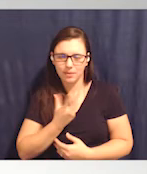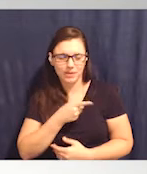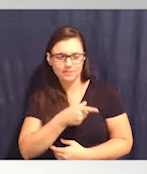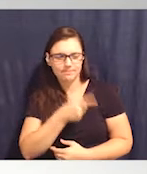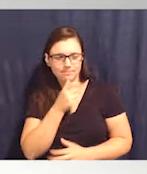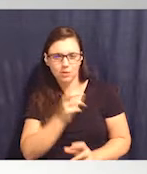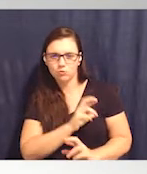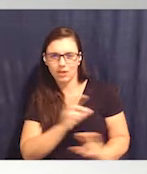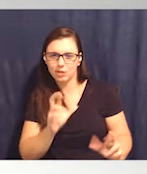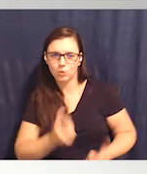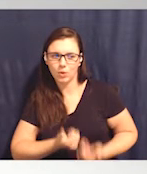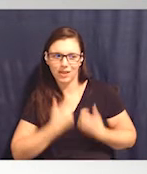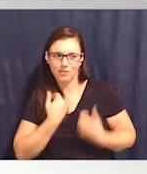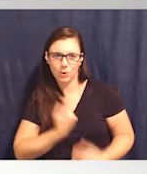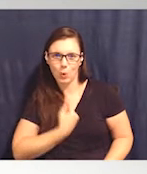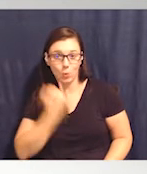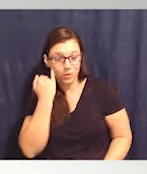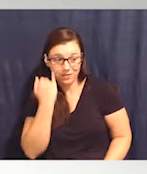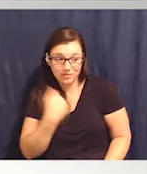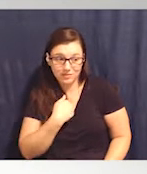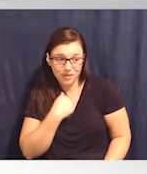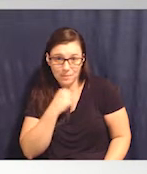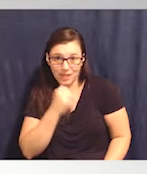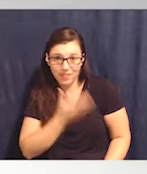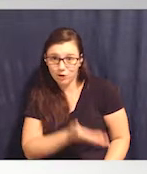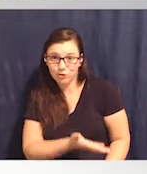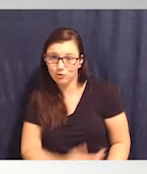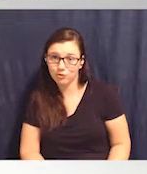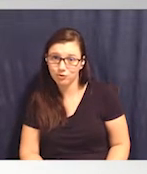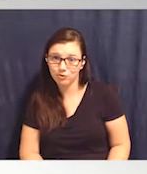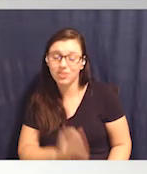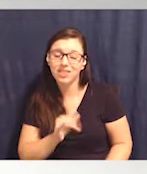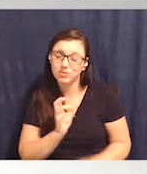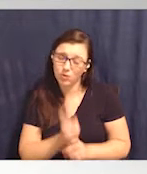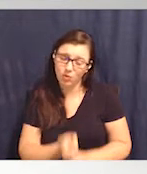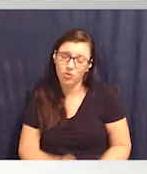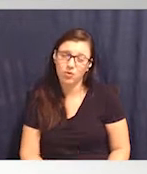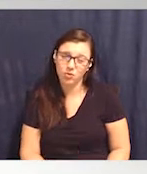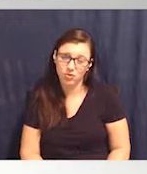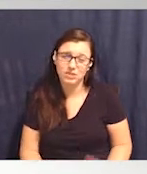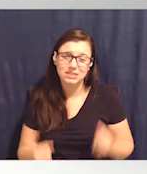there. That's hard. That's scary.